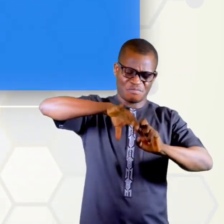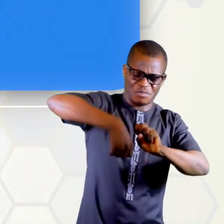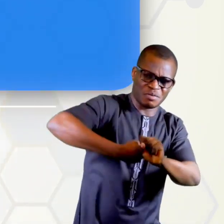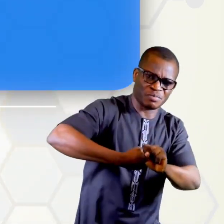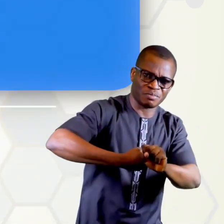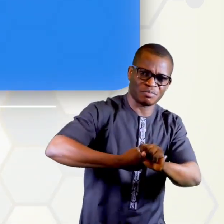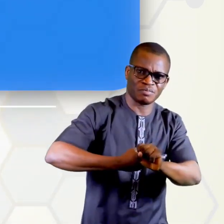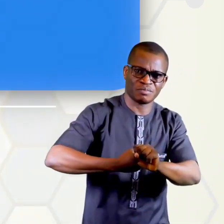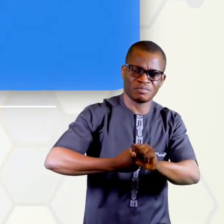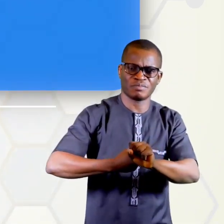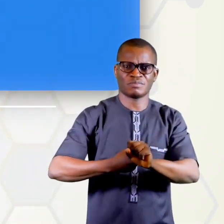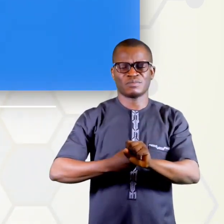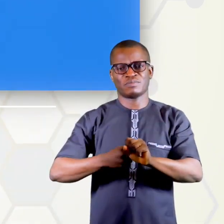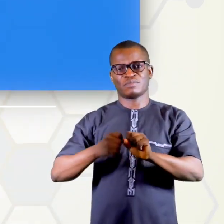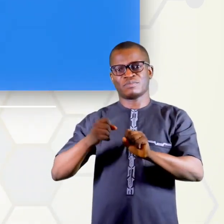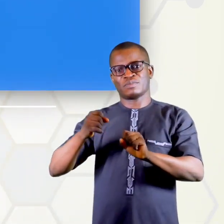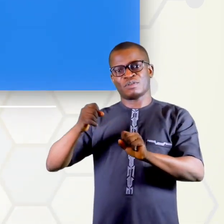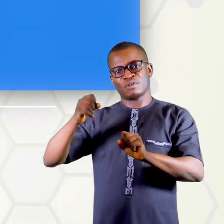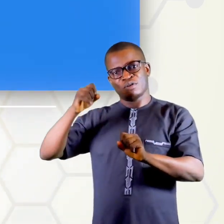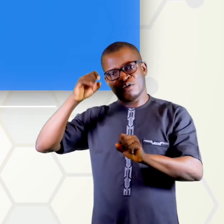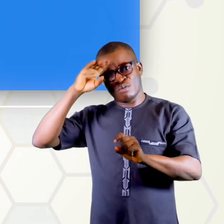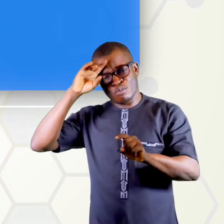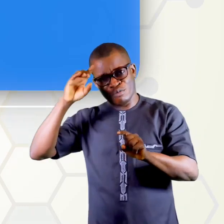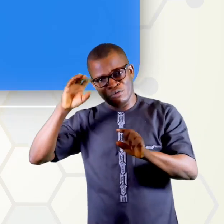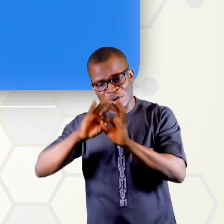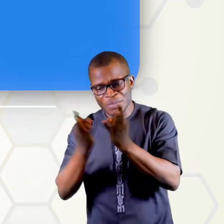incest, sodomy,